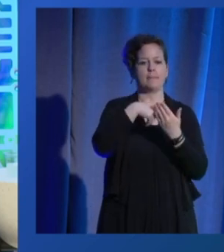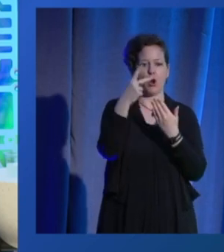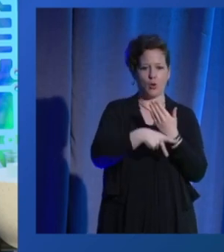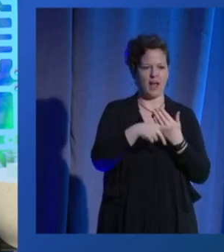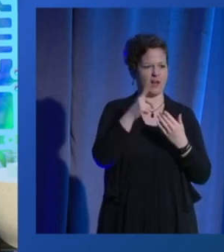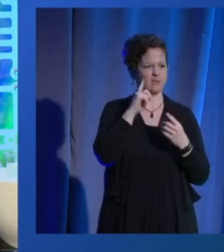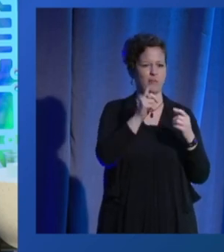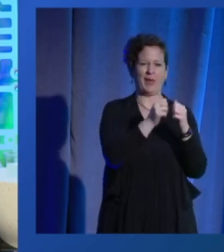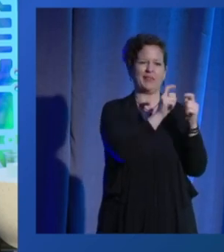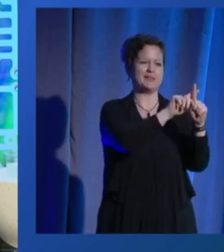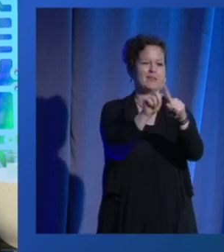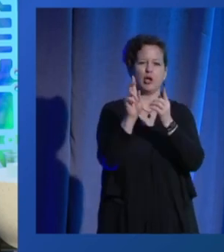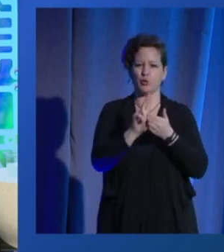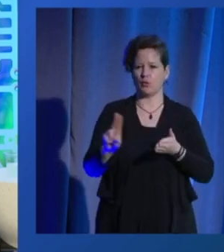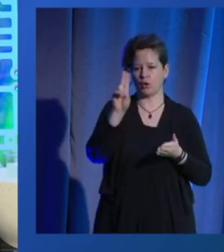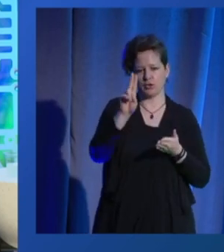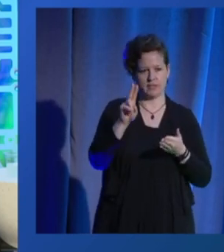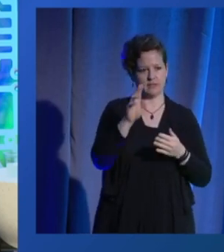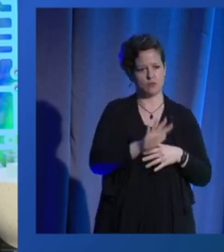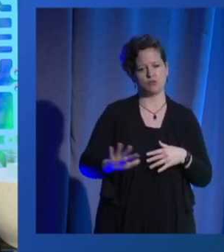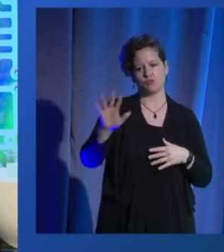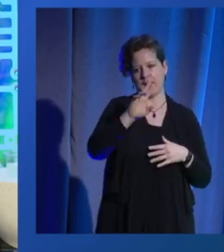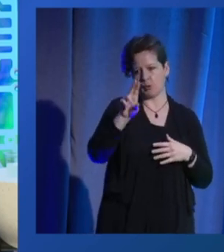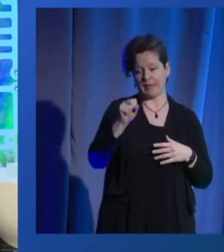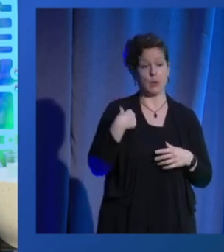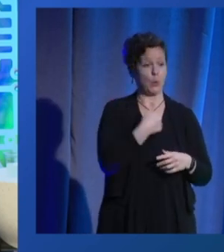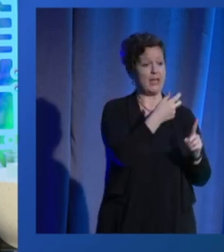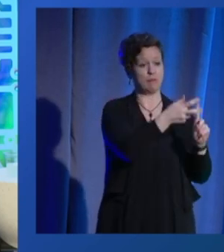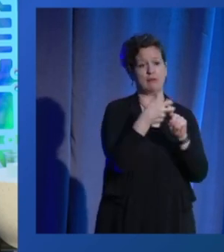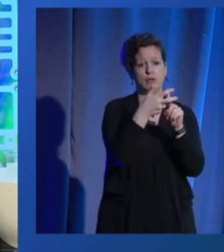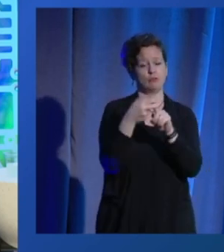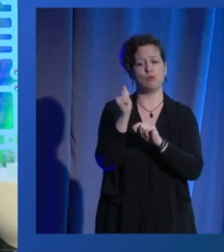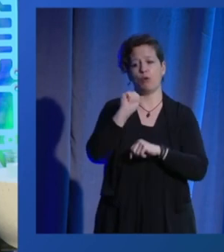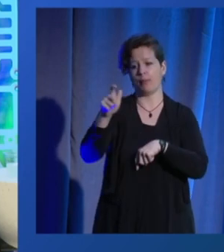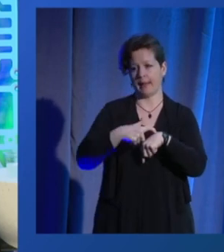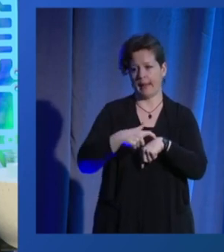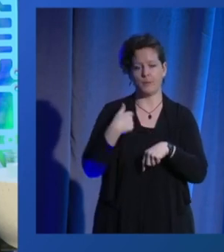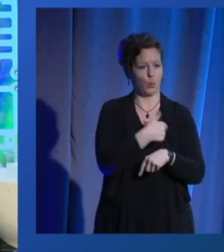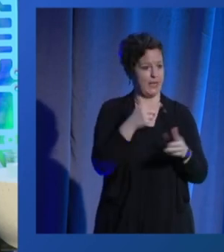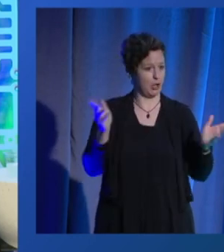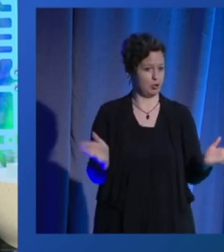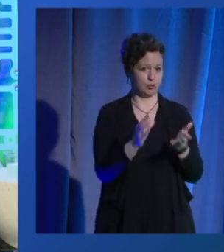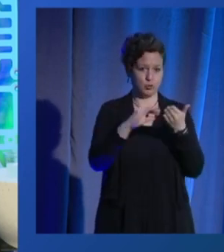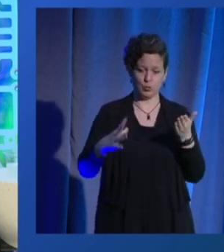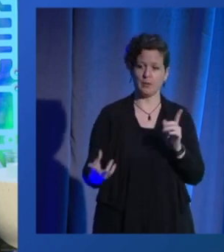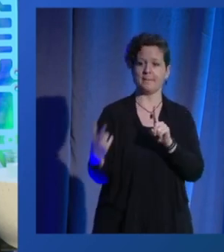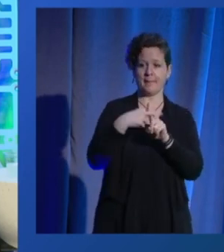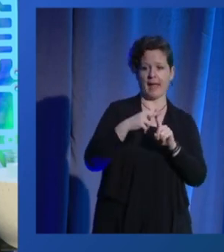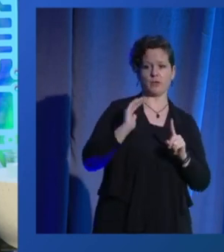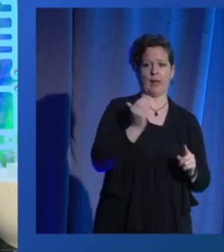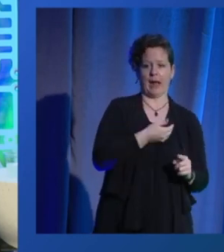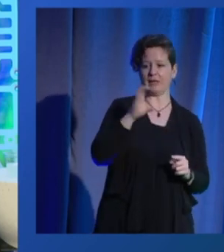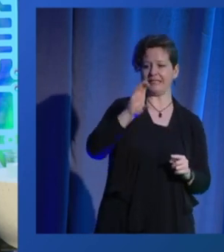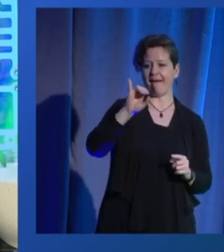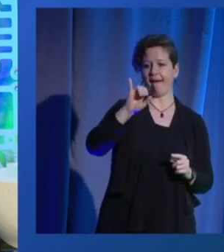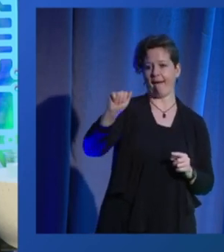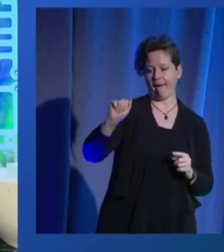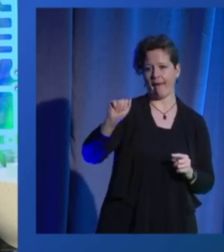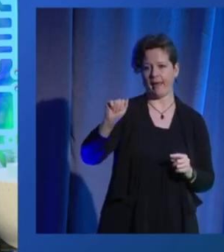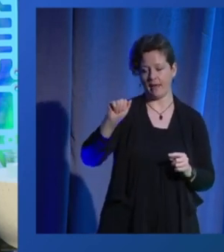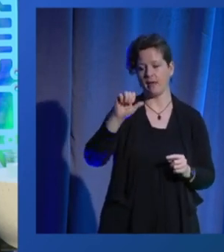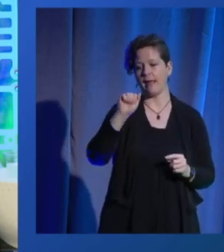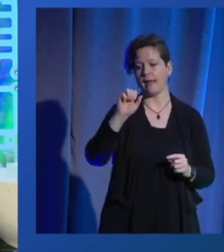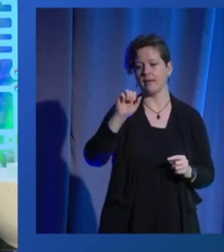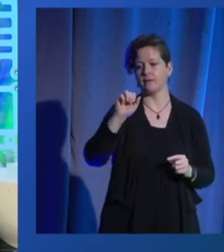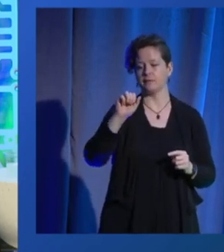we are always actively recruiting so we encourage students to please apply to our CIA de of website